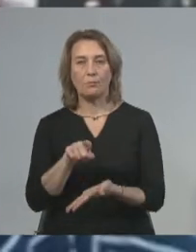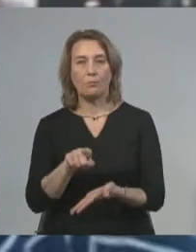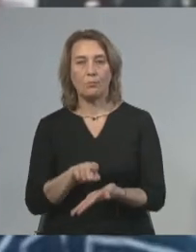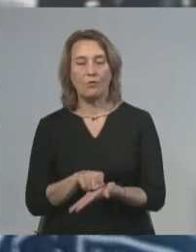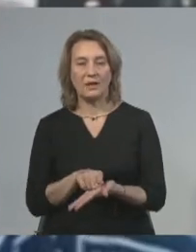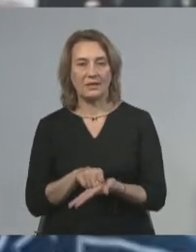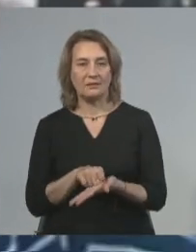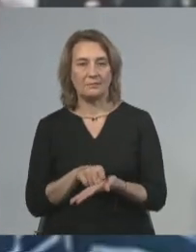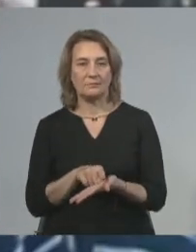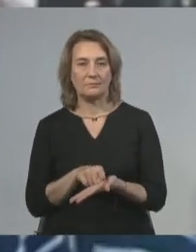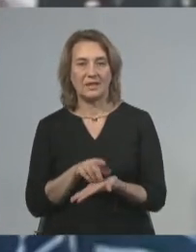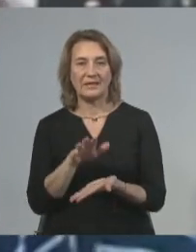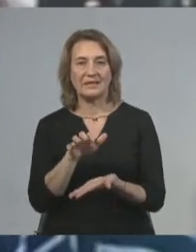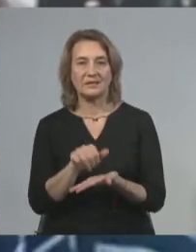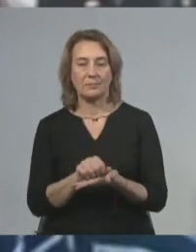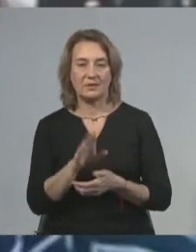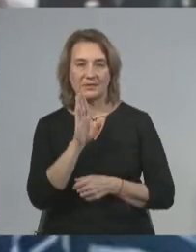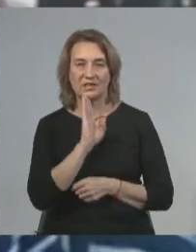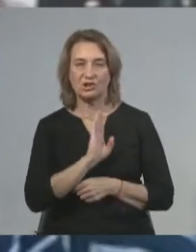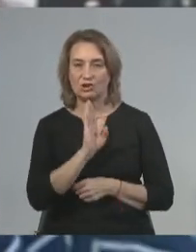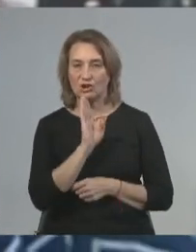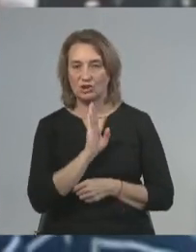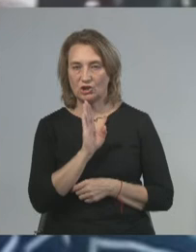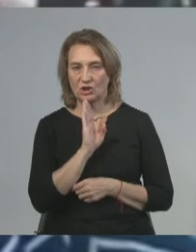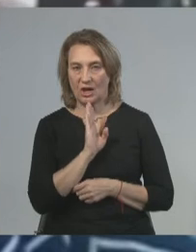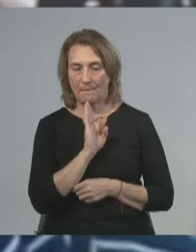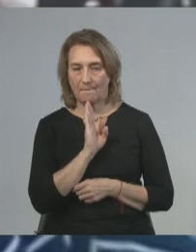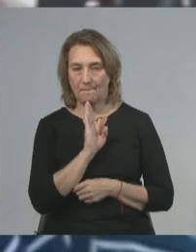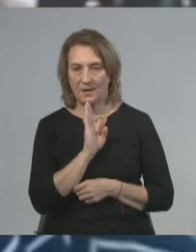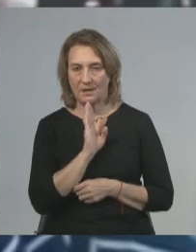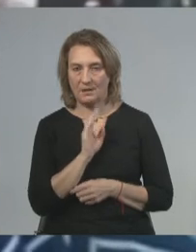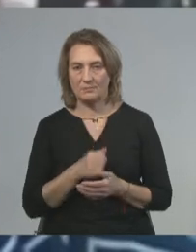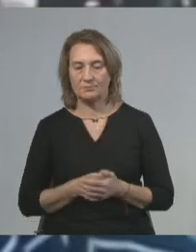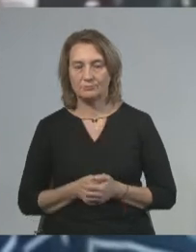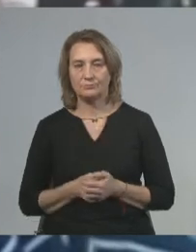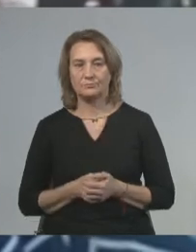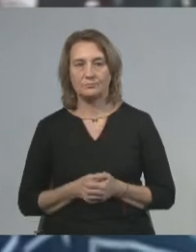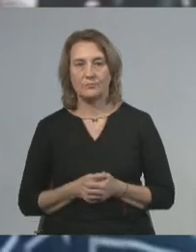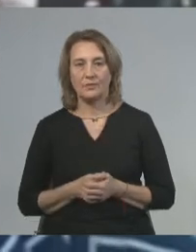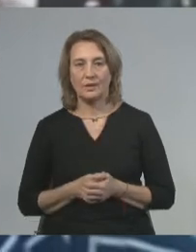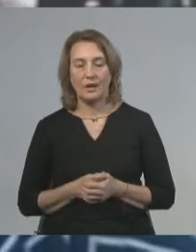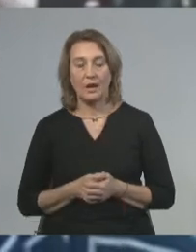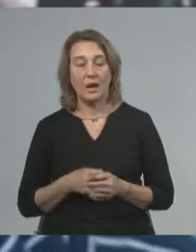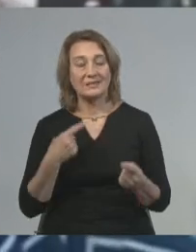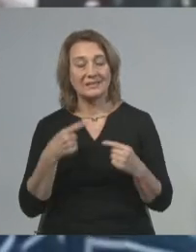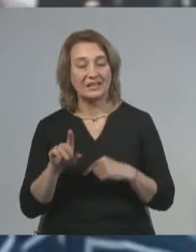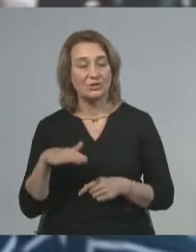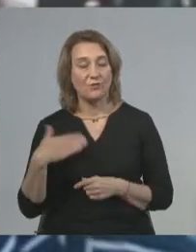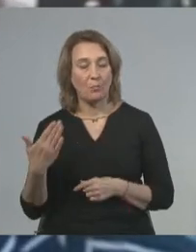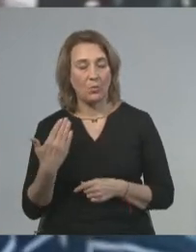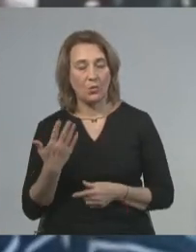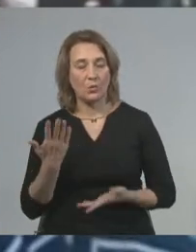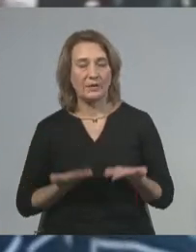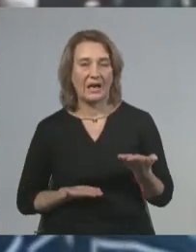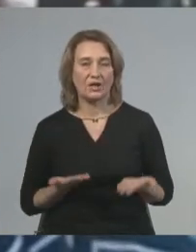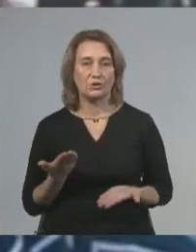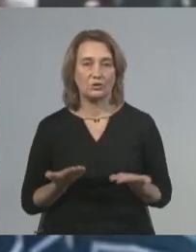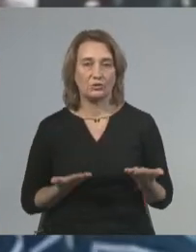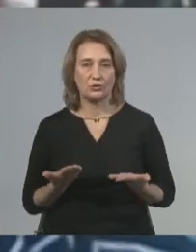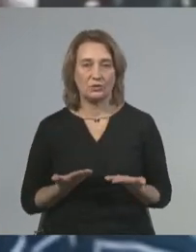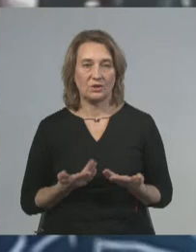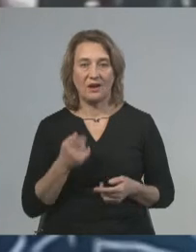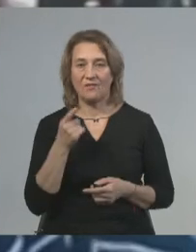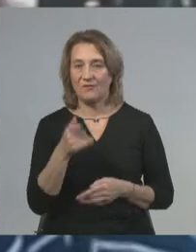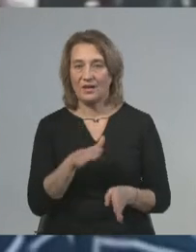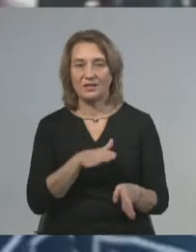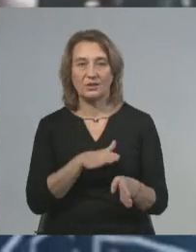are giving out for people to vote it has to be women but on the other hand if you don't uh if you don't go by this rule there is no